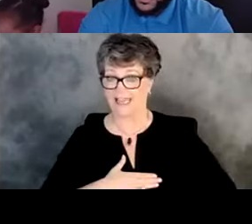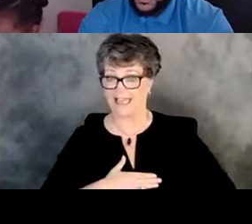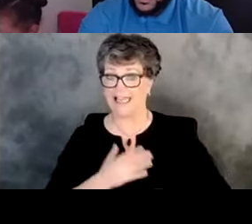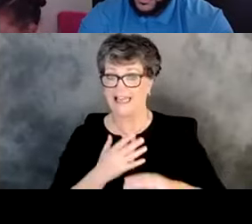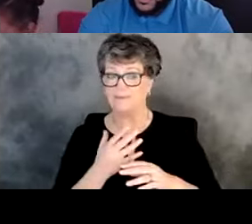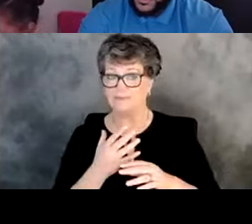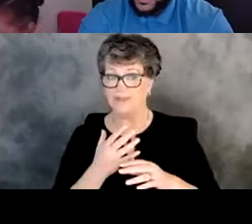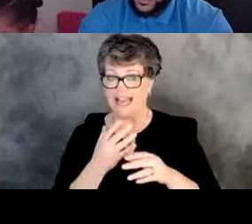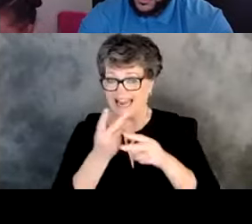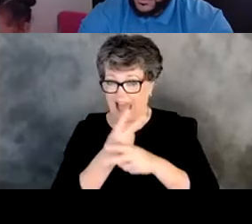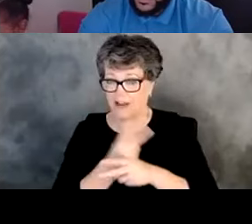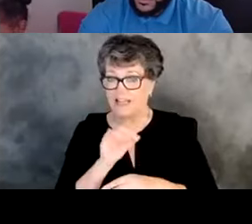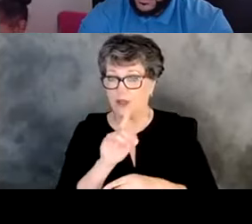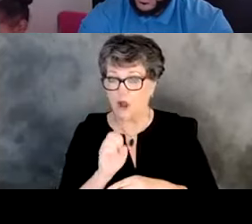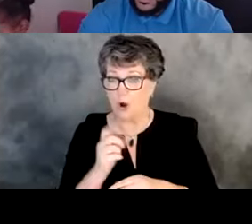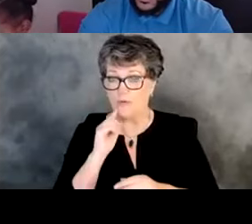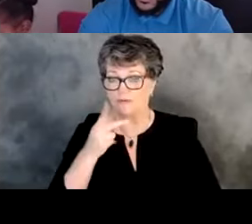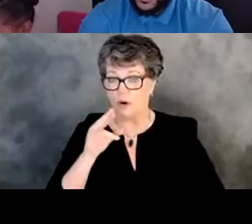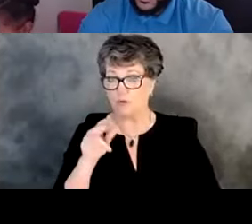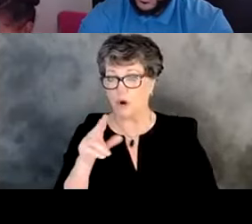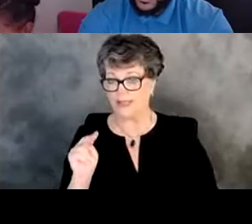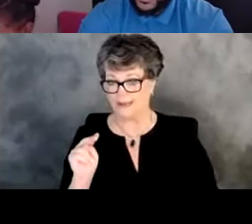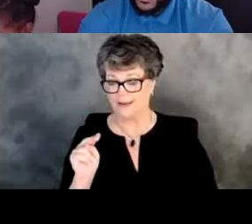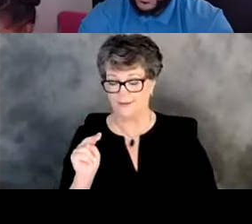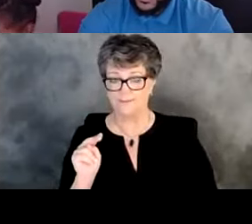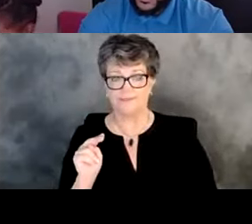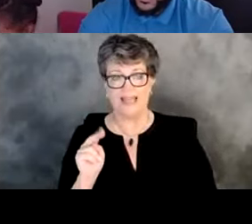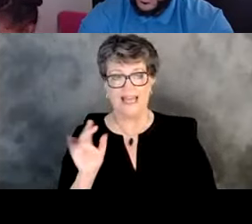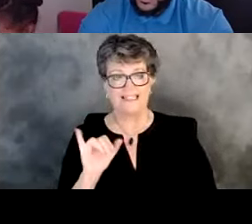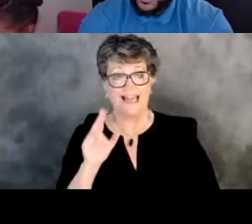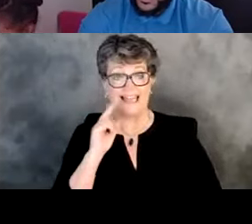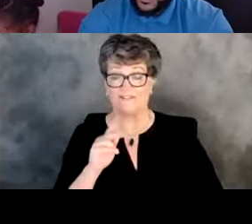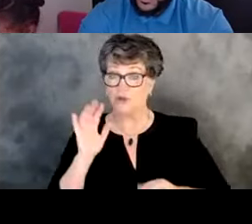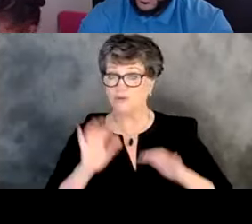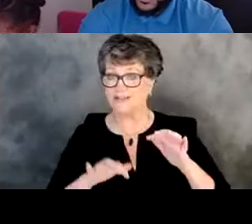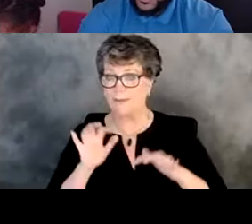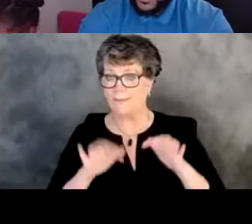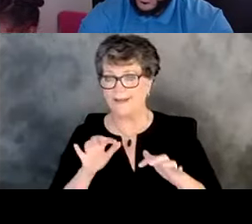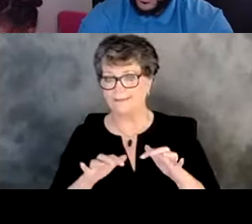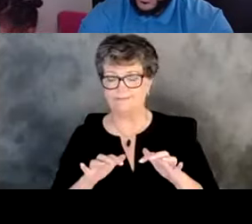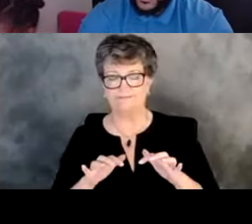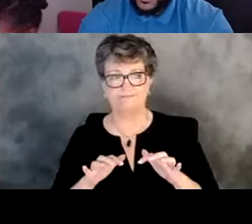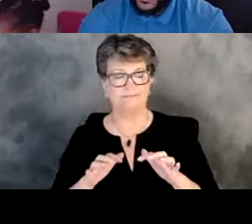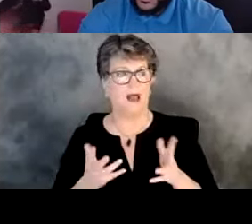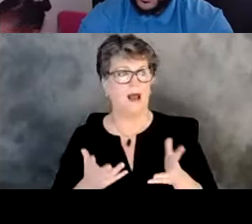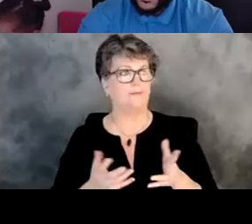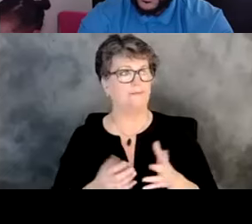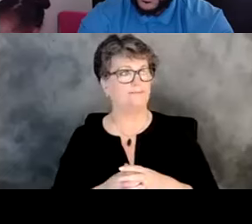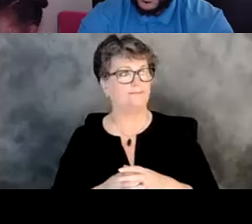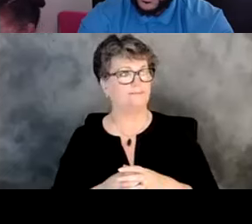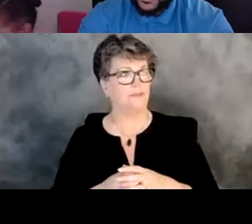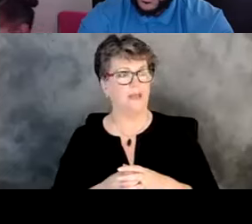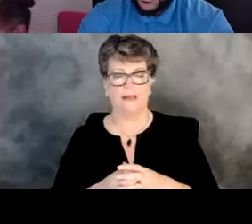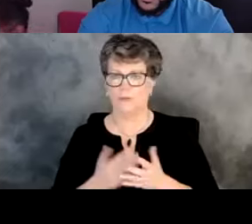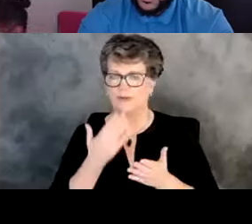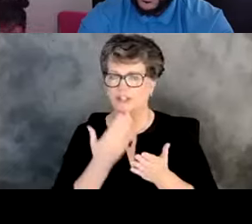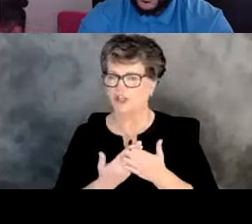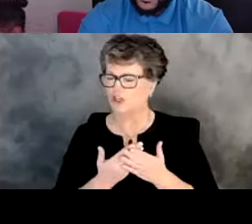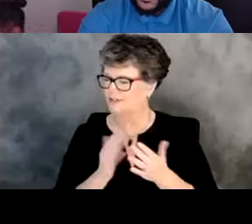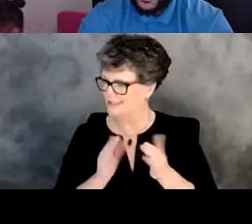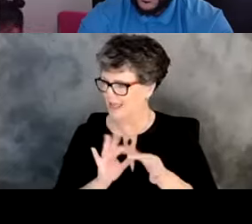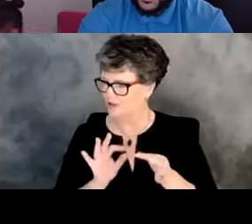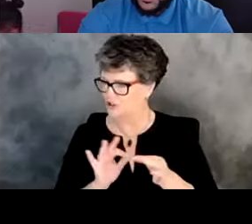proteins. It's almost kind of like if you type in, it's a good